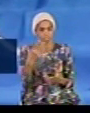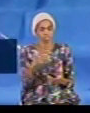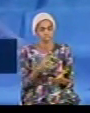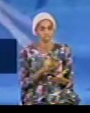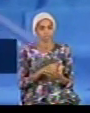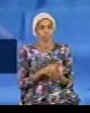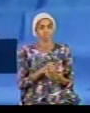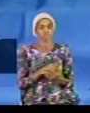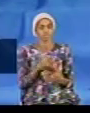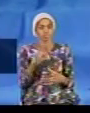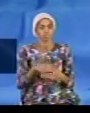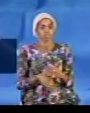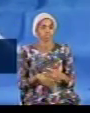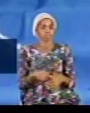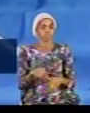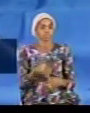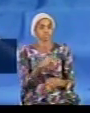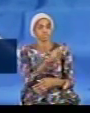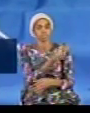Police station. She said